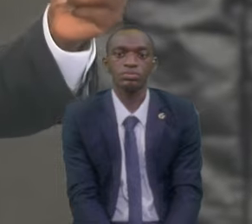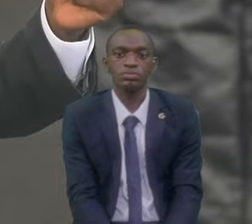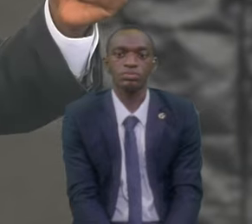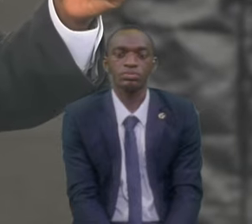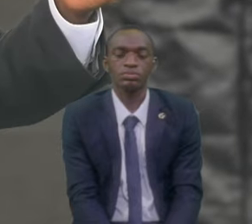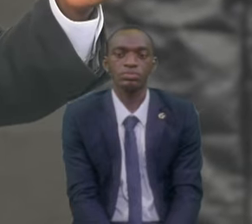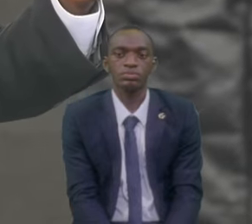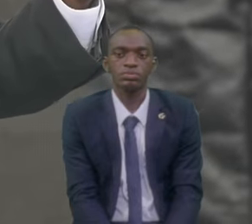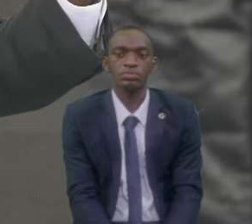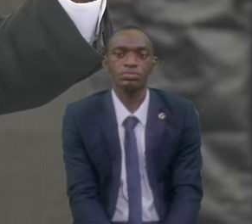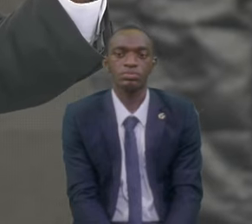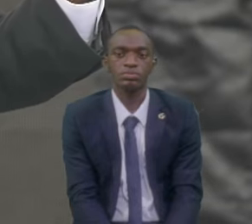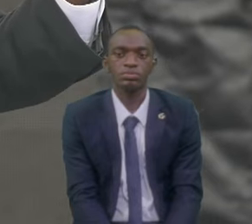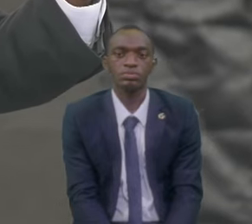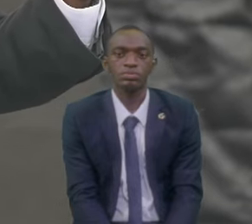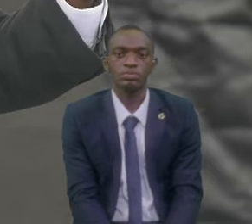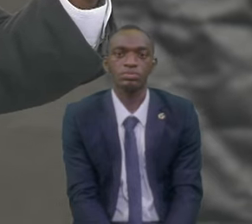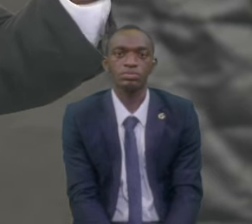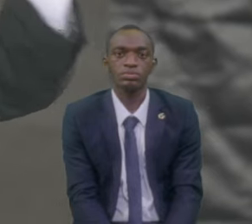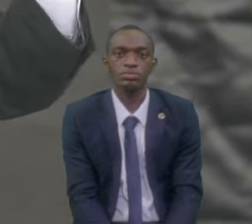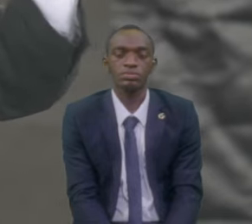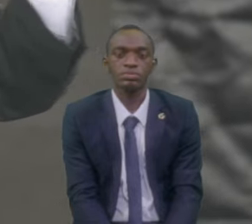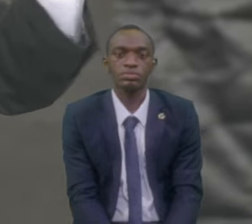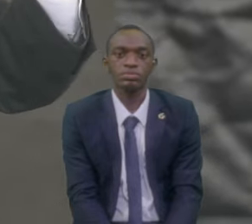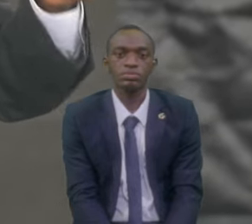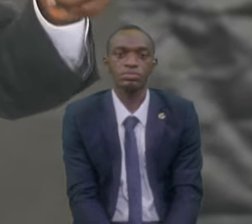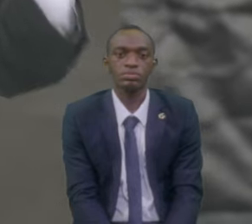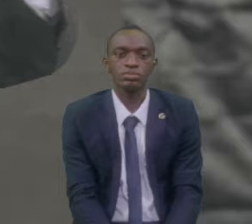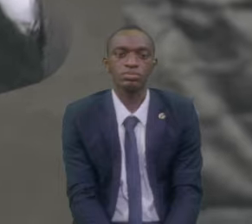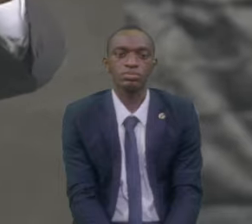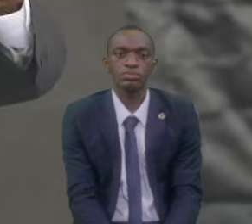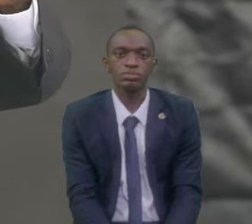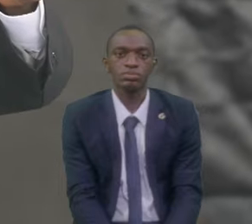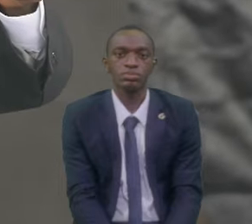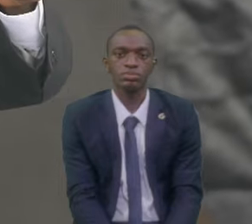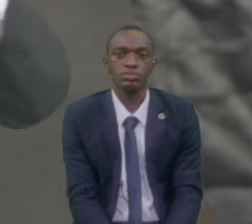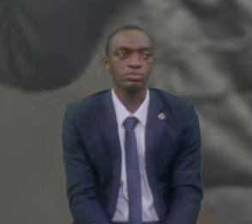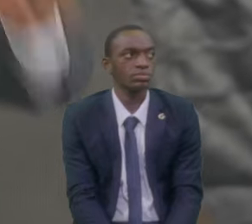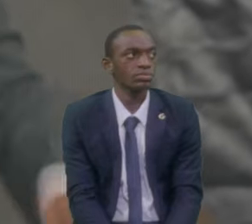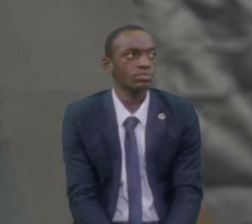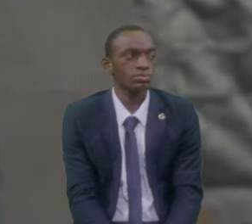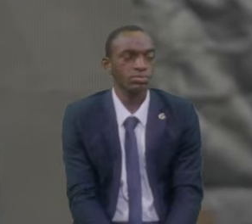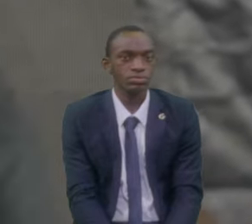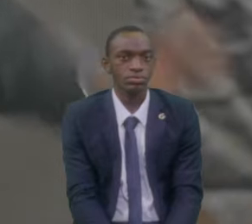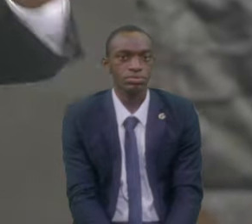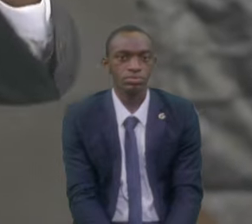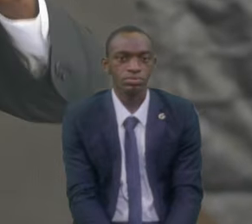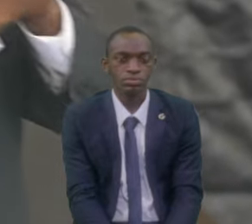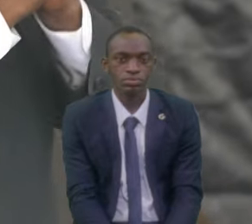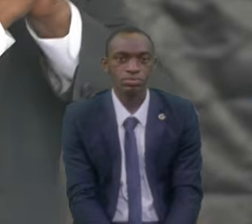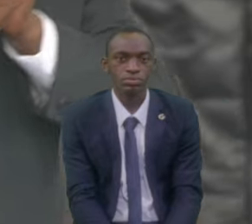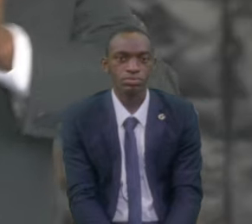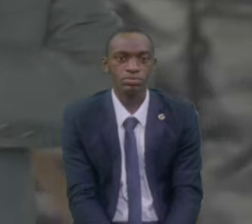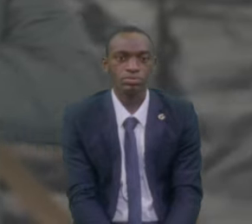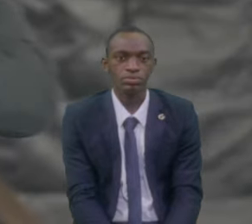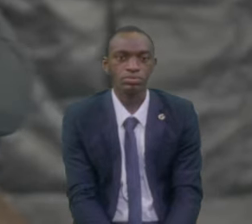saying that's good for you. You planted the wind, you're reaping the one wind. No,